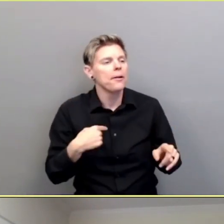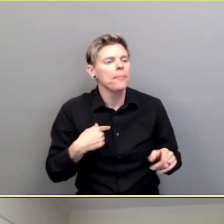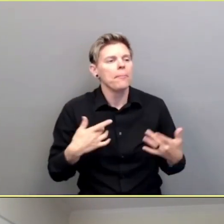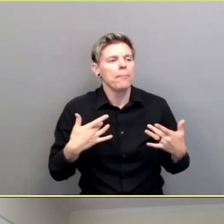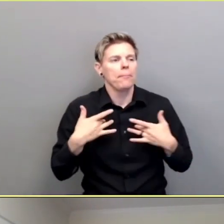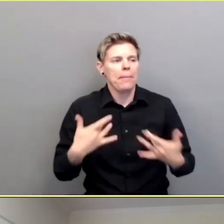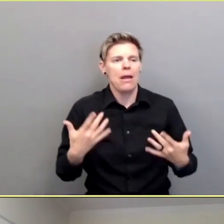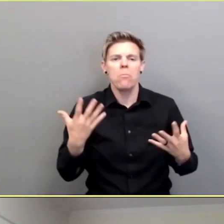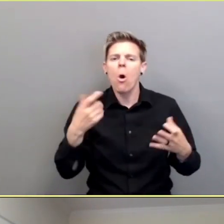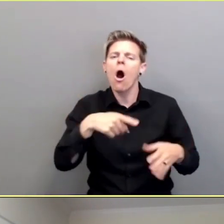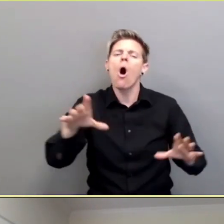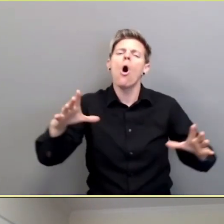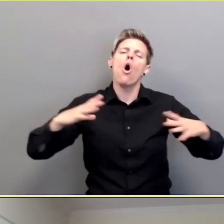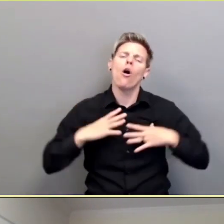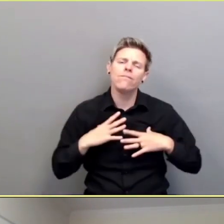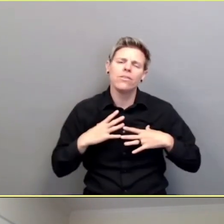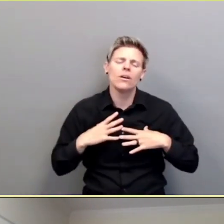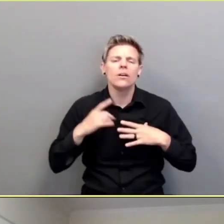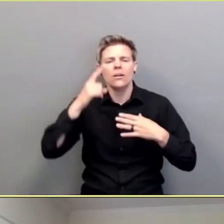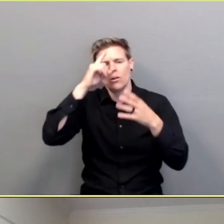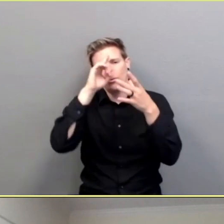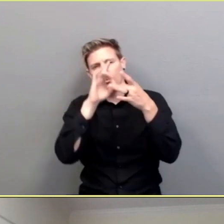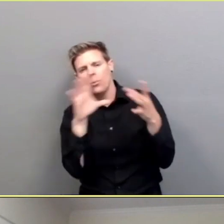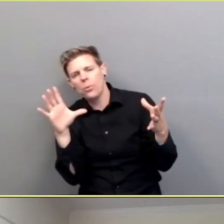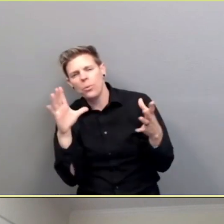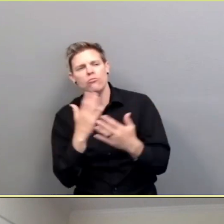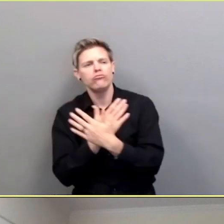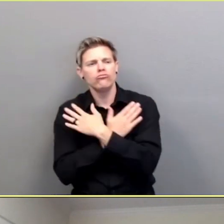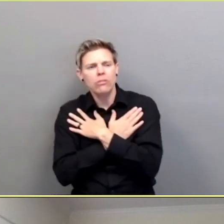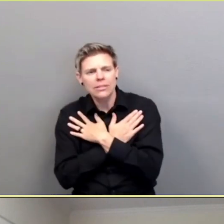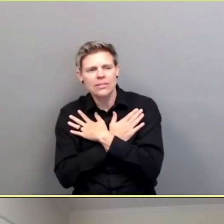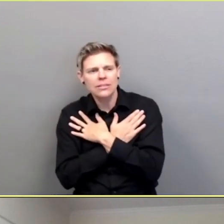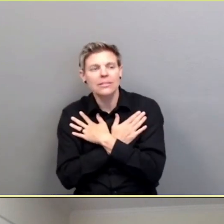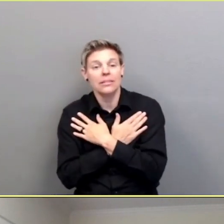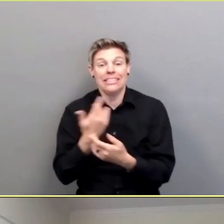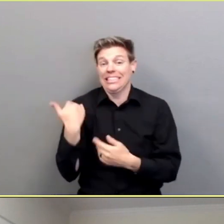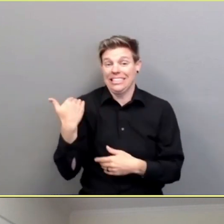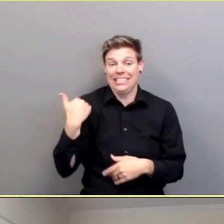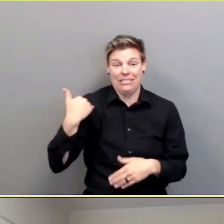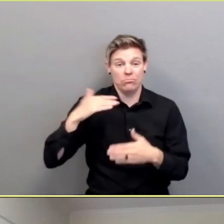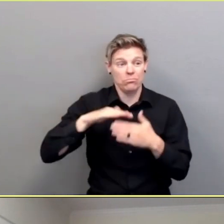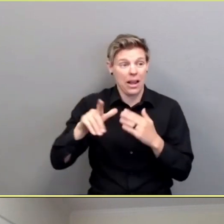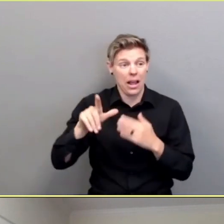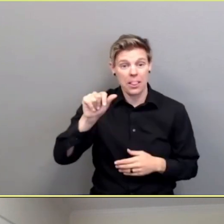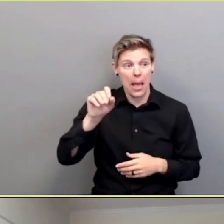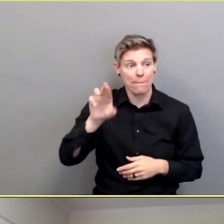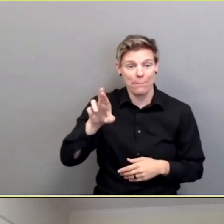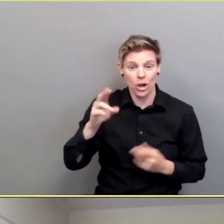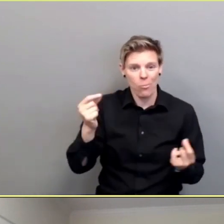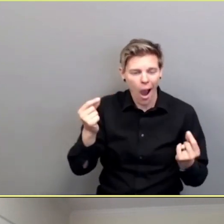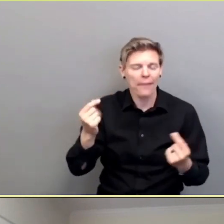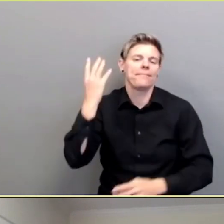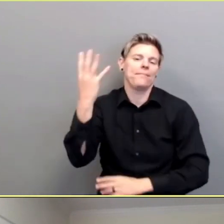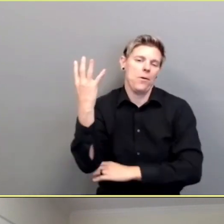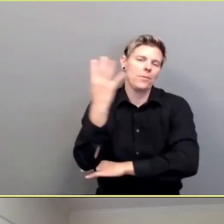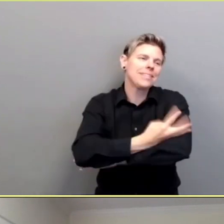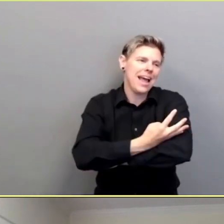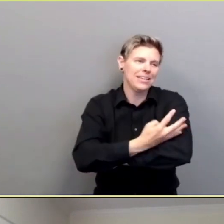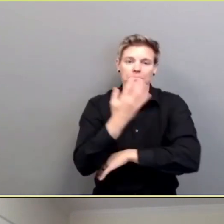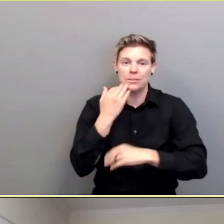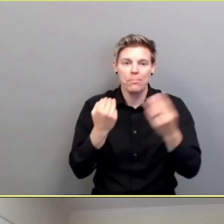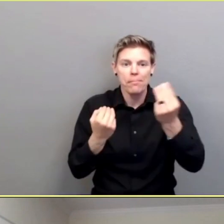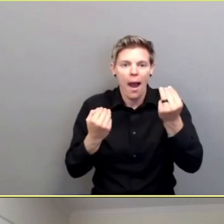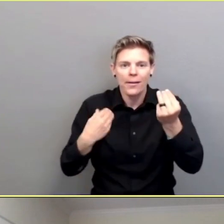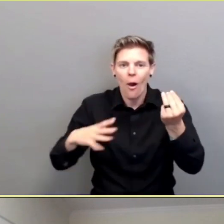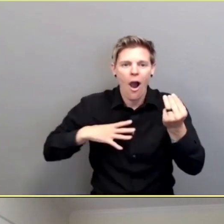Tuesday. And so if that wasn't clear, that was 4 days of data, that could have sounded alarms for various